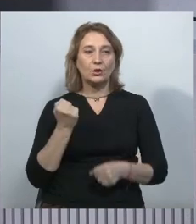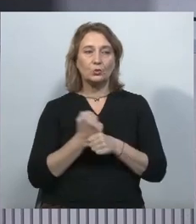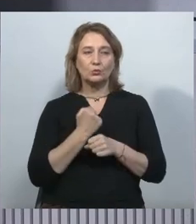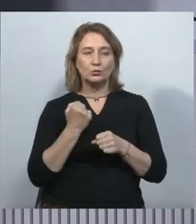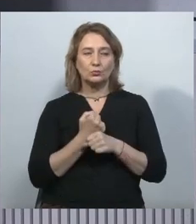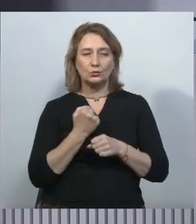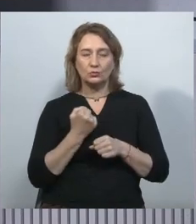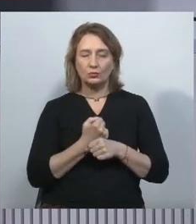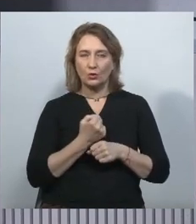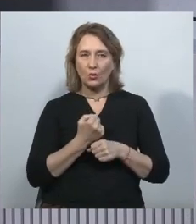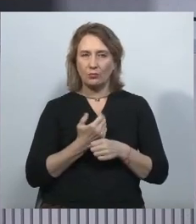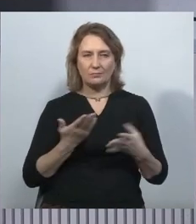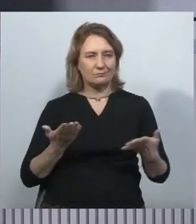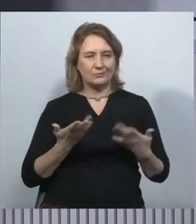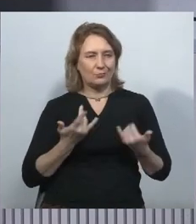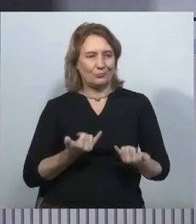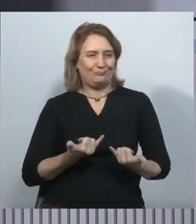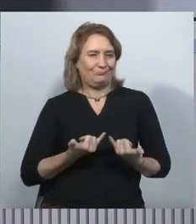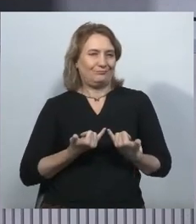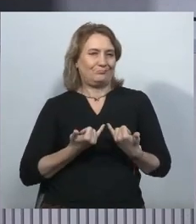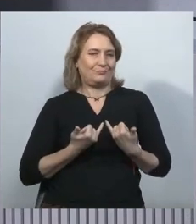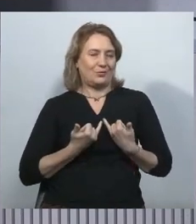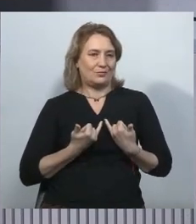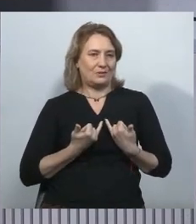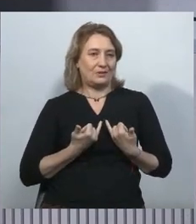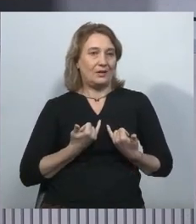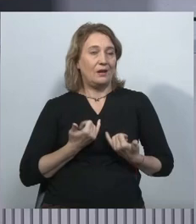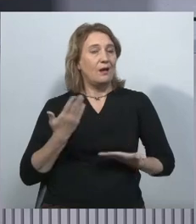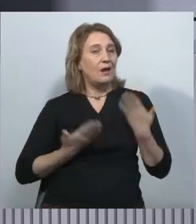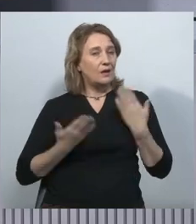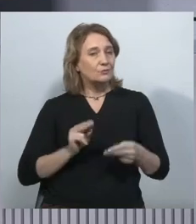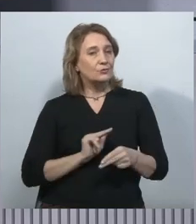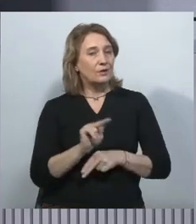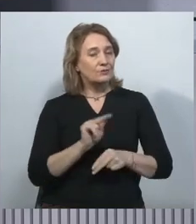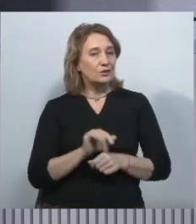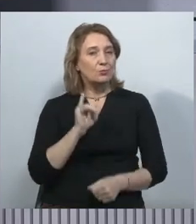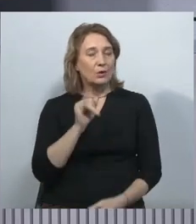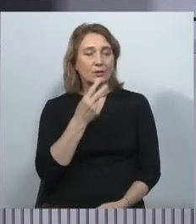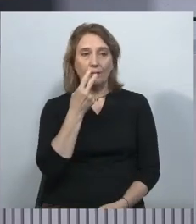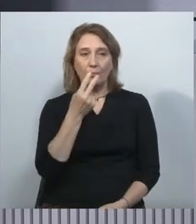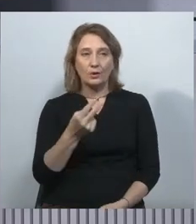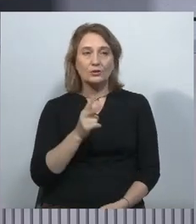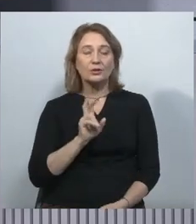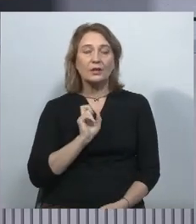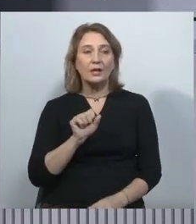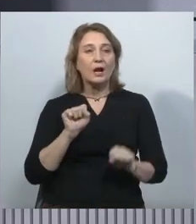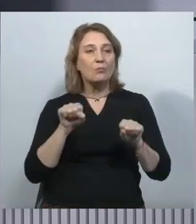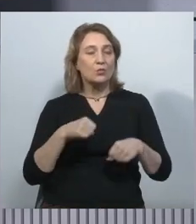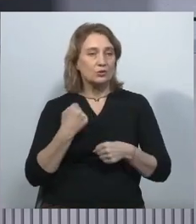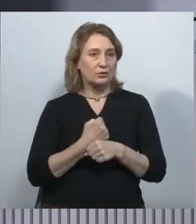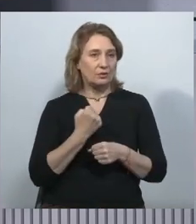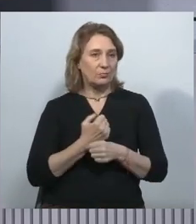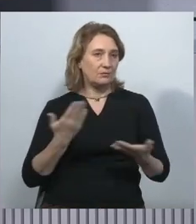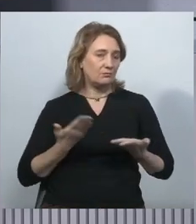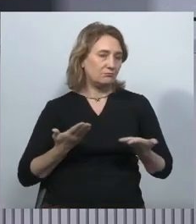it is going to make us a big favor and can teach us bad stuff and show how you can actually do